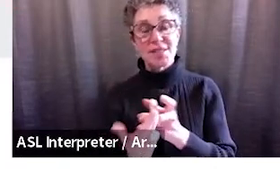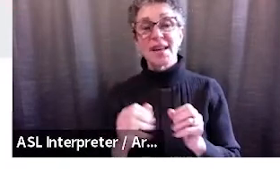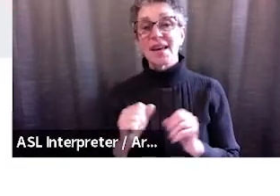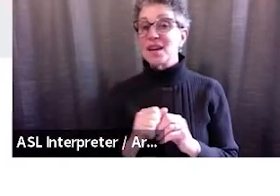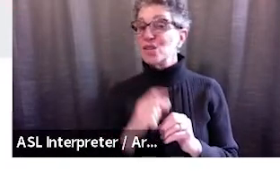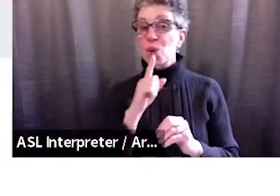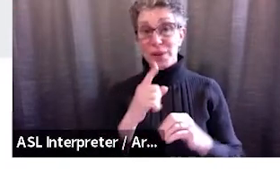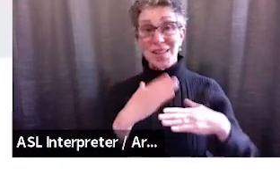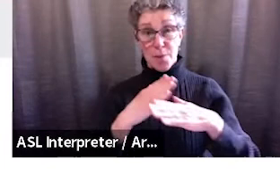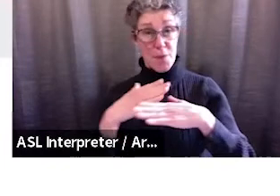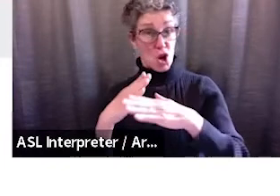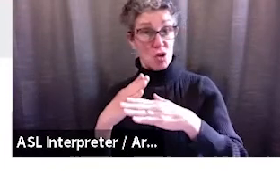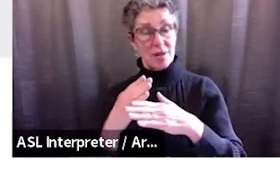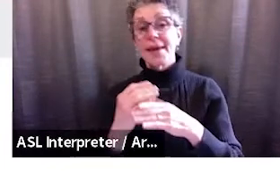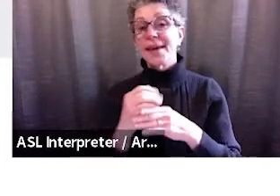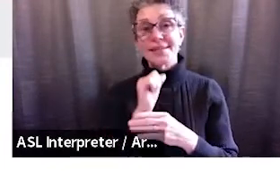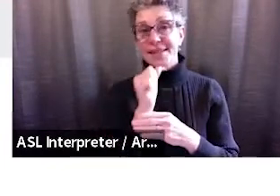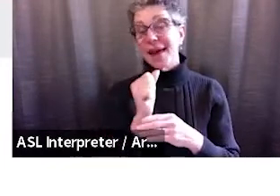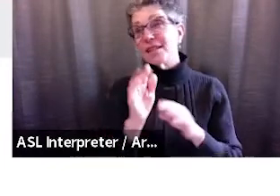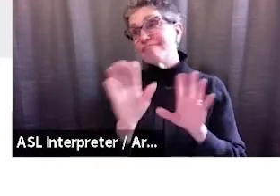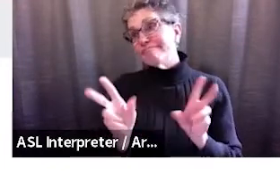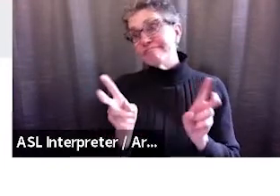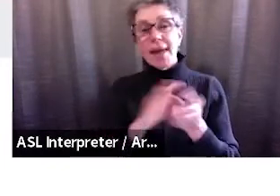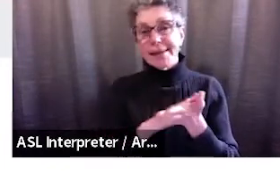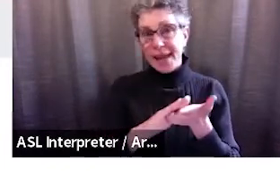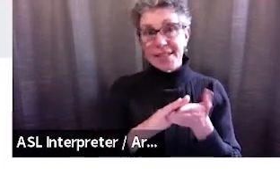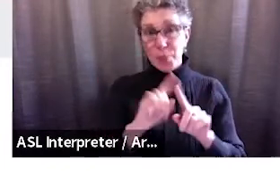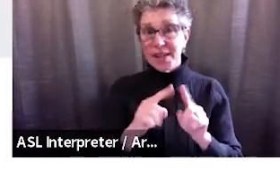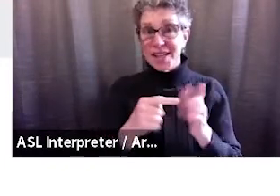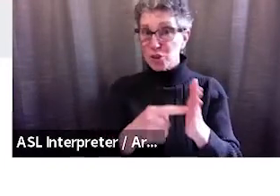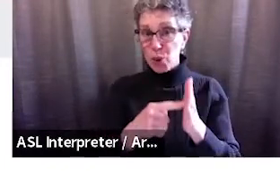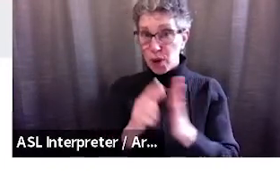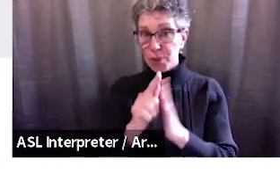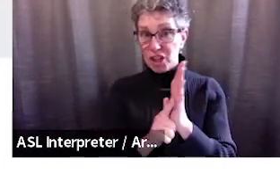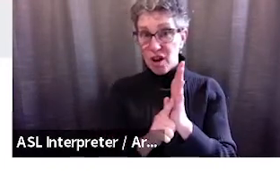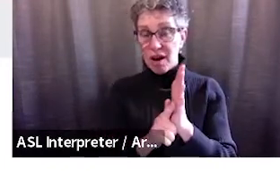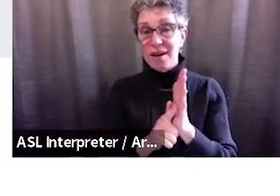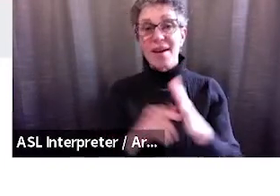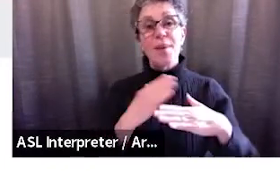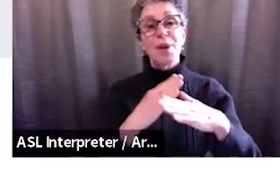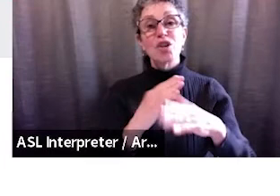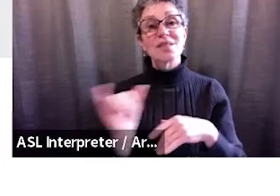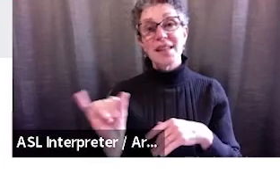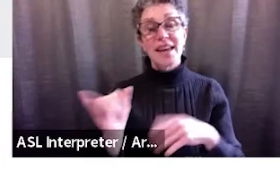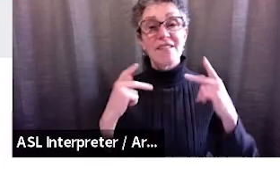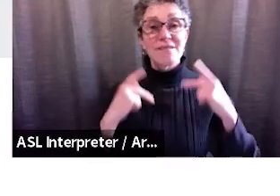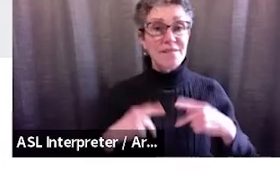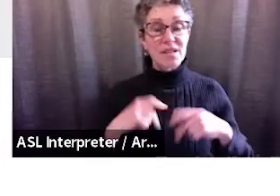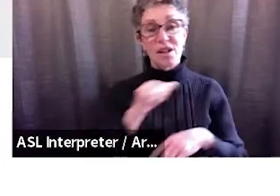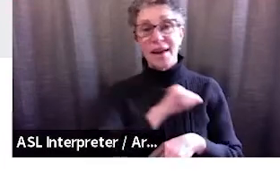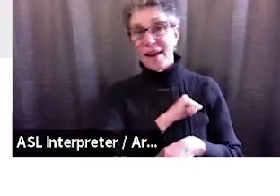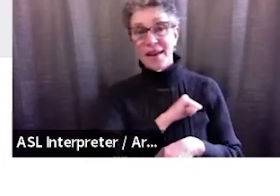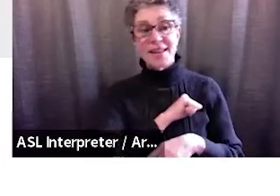not just a nice thing to do, it's the law. Barriers to access can be physical, sensory, attitudinal,